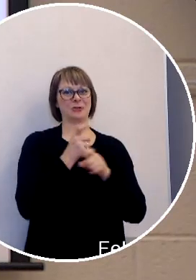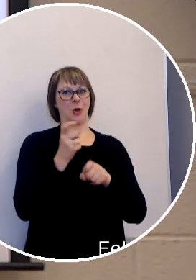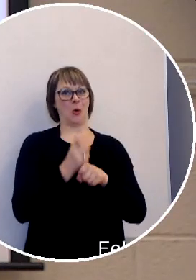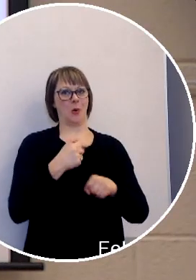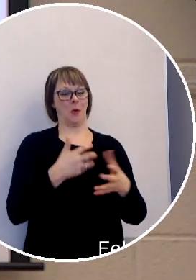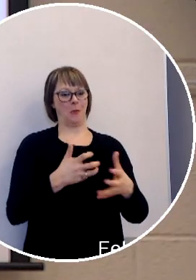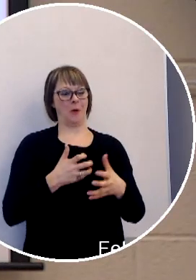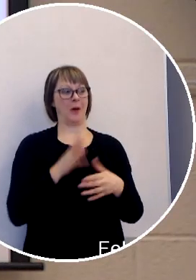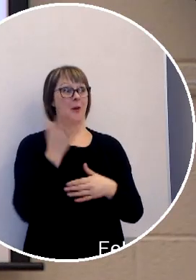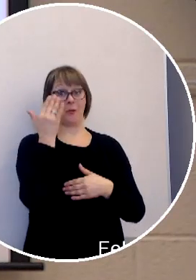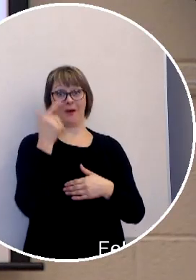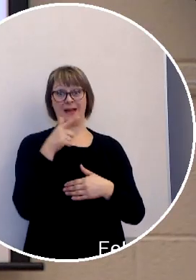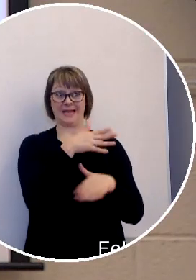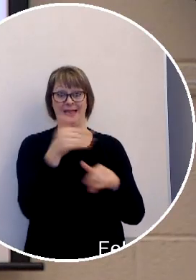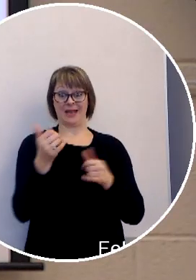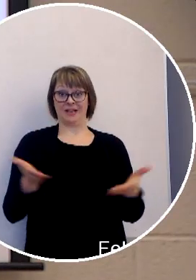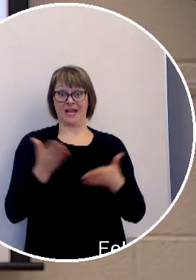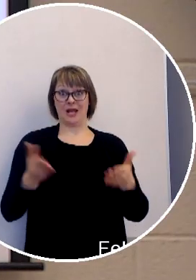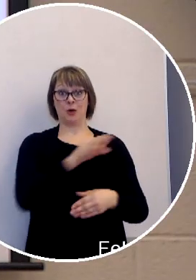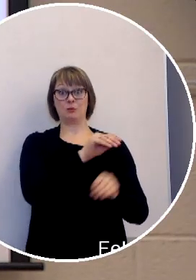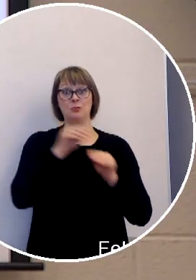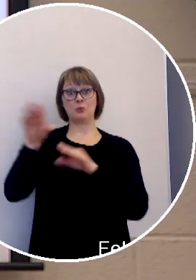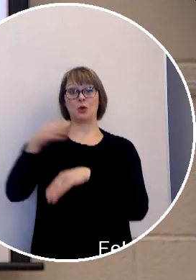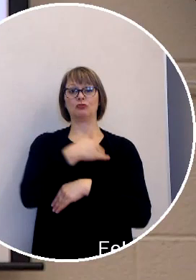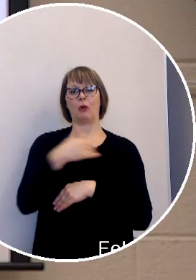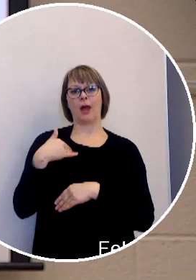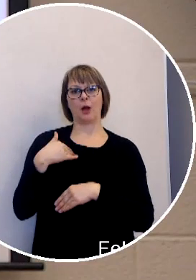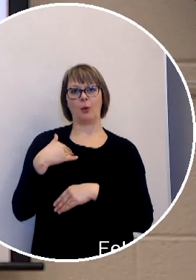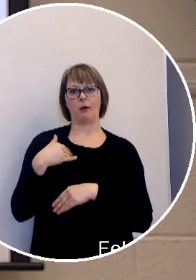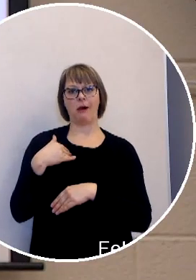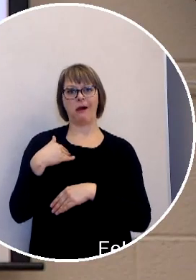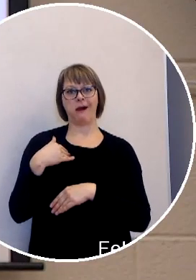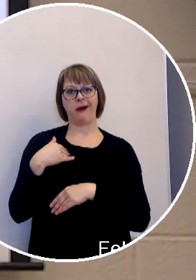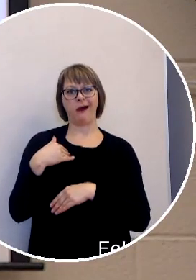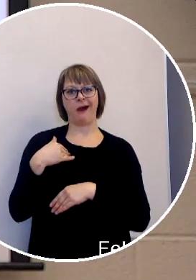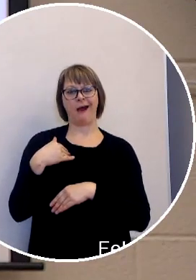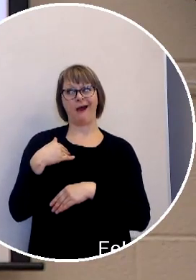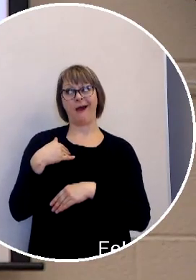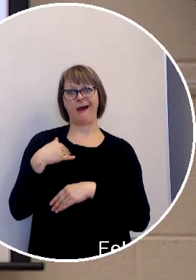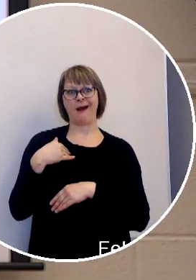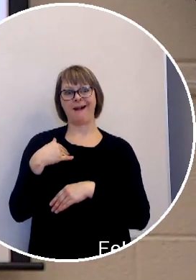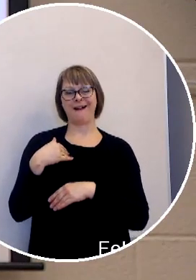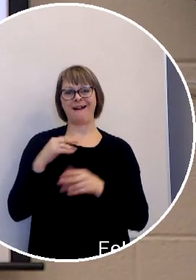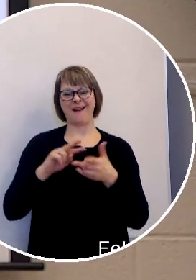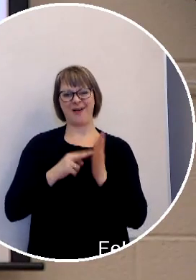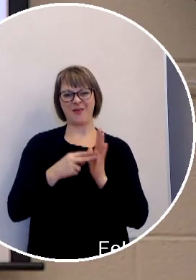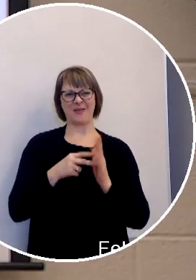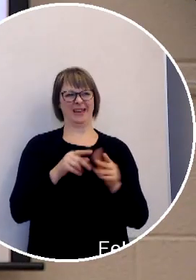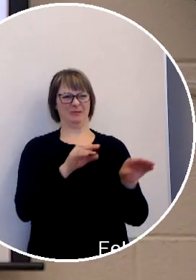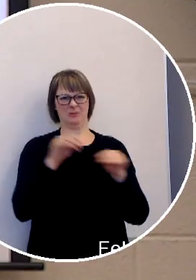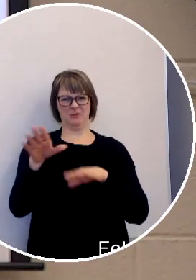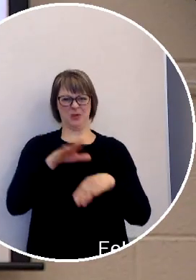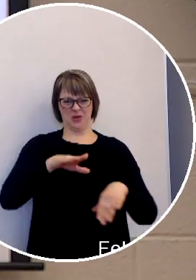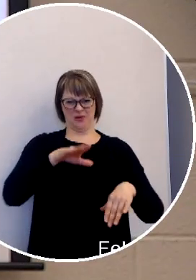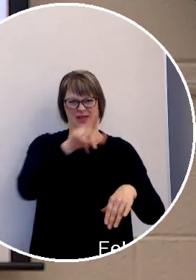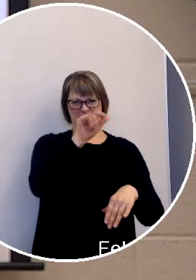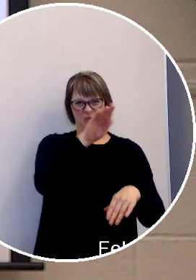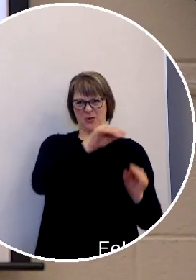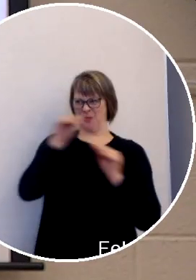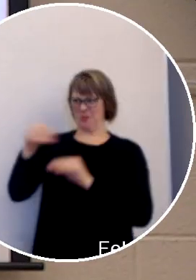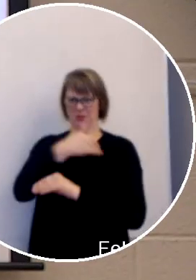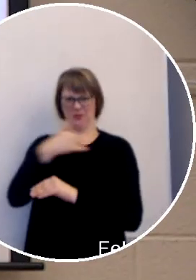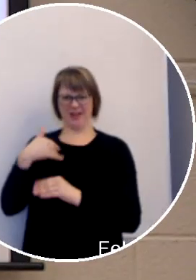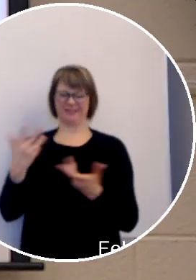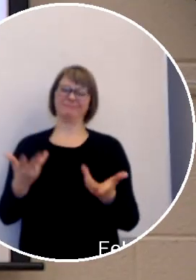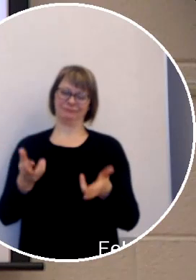because he's leaving our province and moving to Toronto, and everyone knows that that's a peculiar beast that does that. But anyway, he is